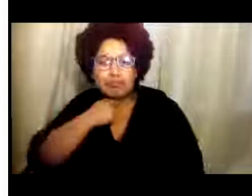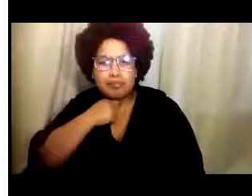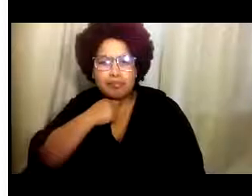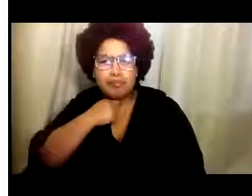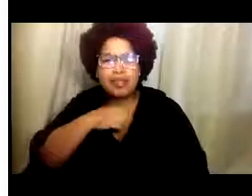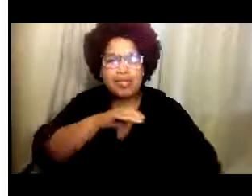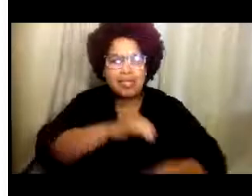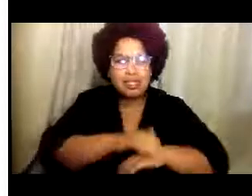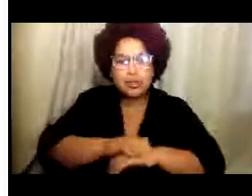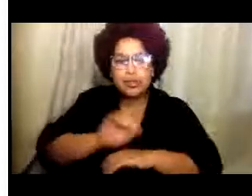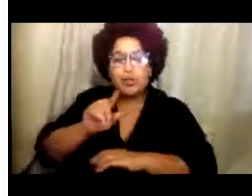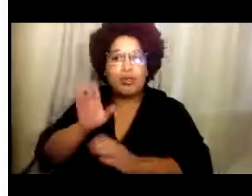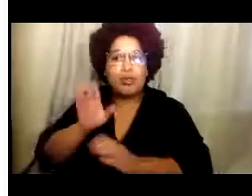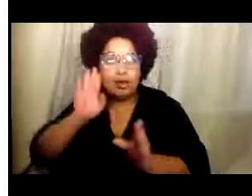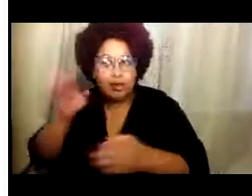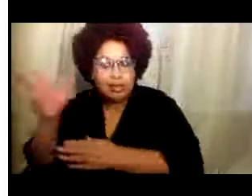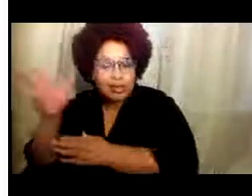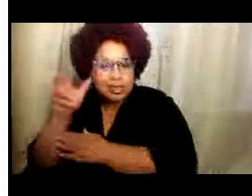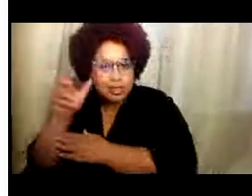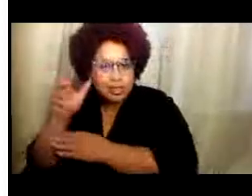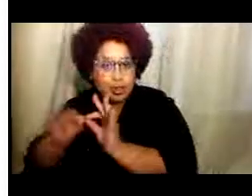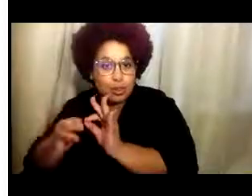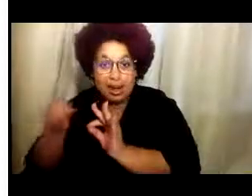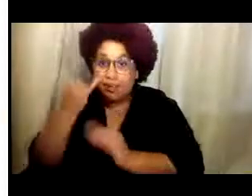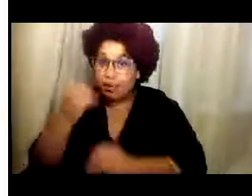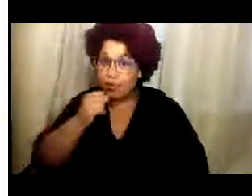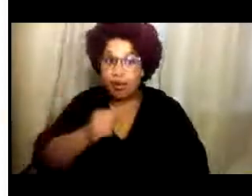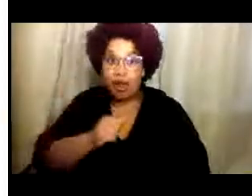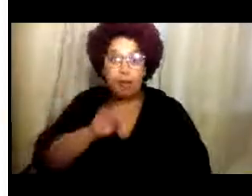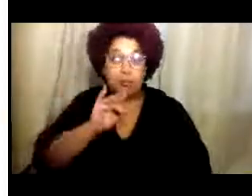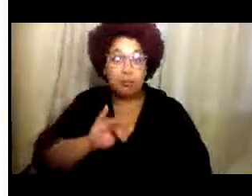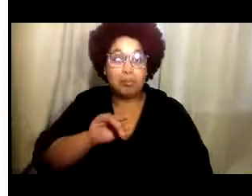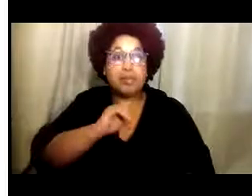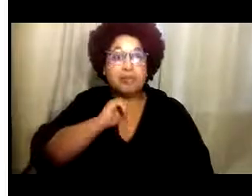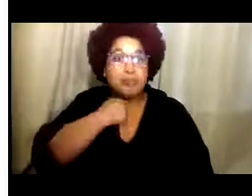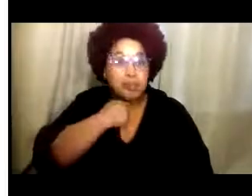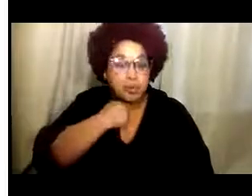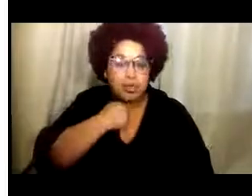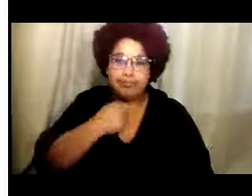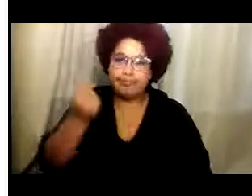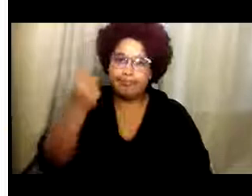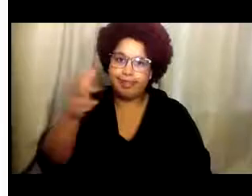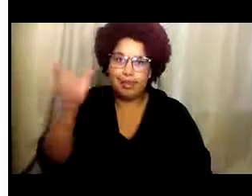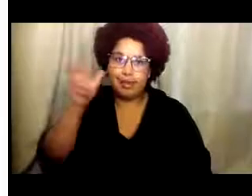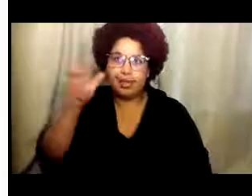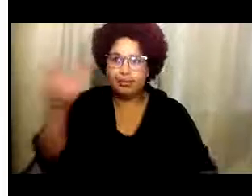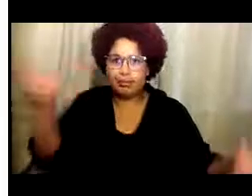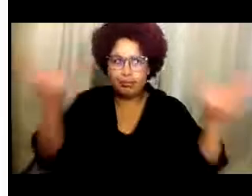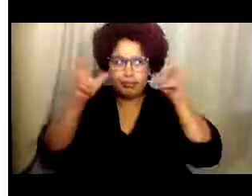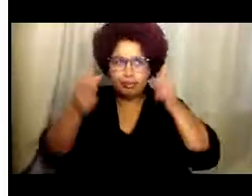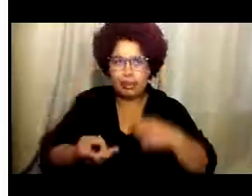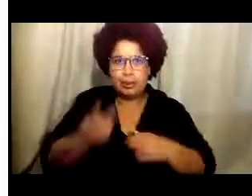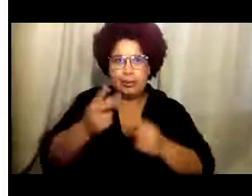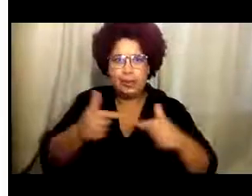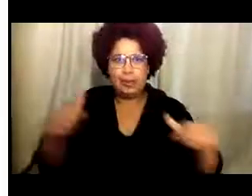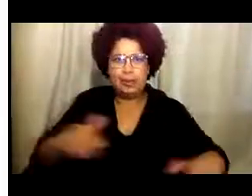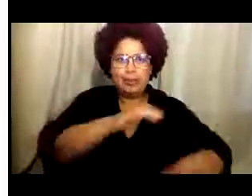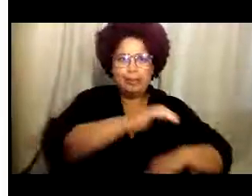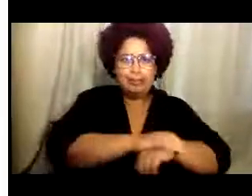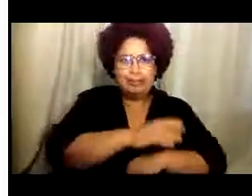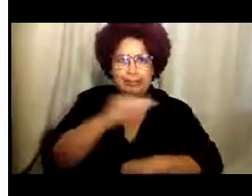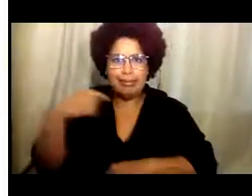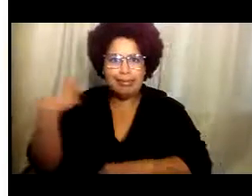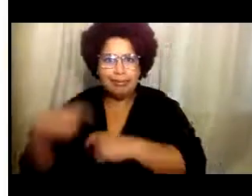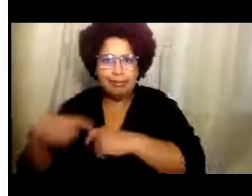the interpreter. Otherwise, if you don't select Mute Original Audio, you will still be able to hear the English presenters in